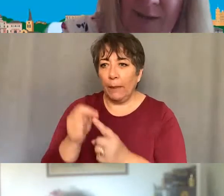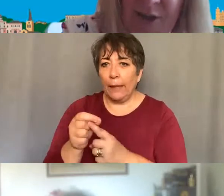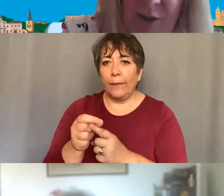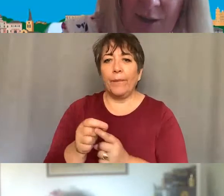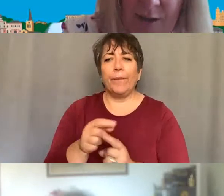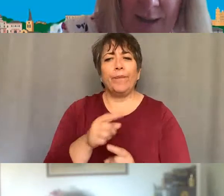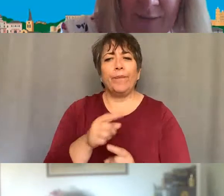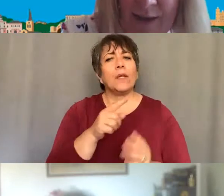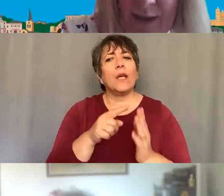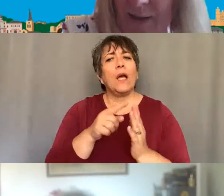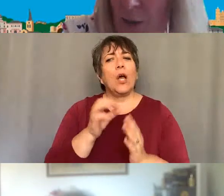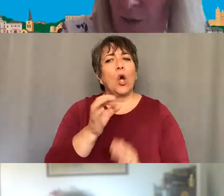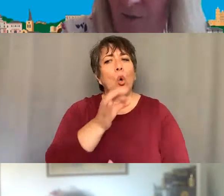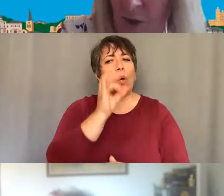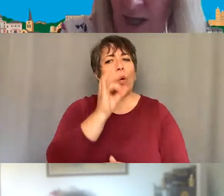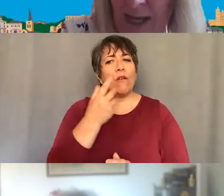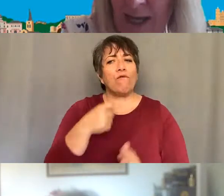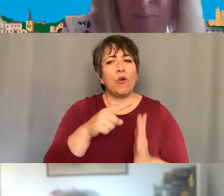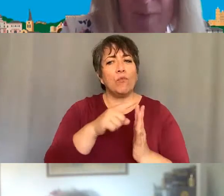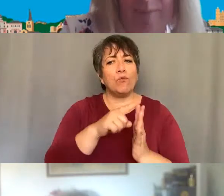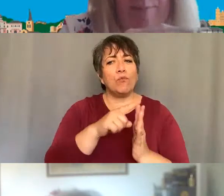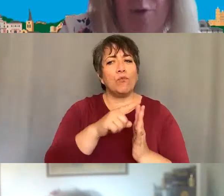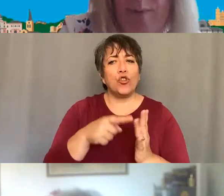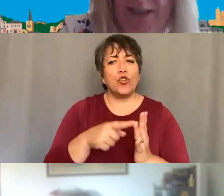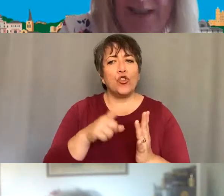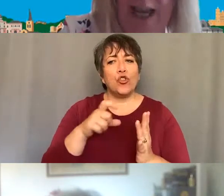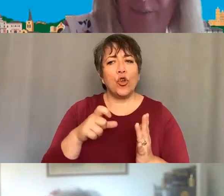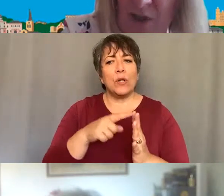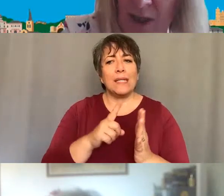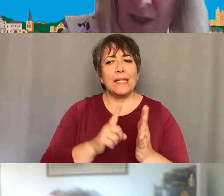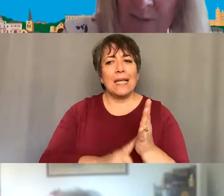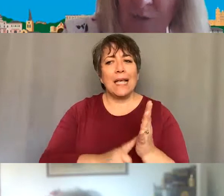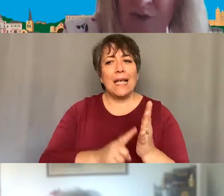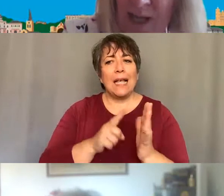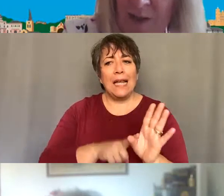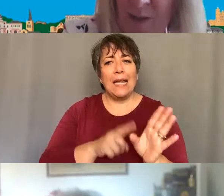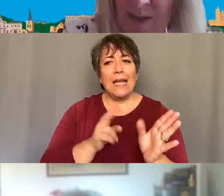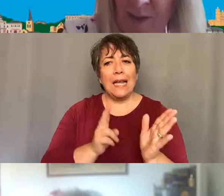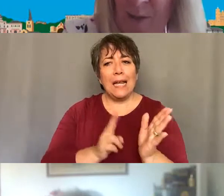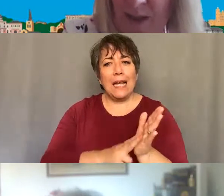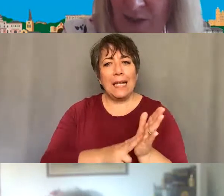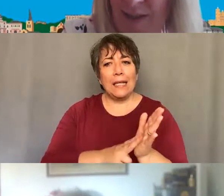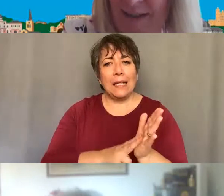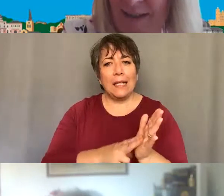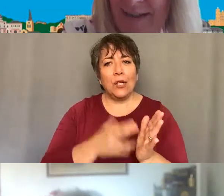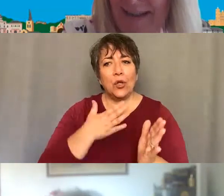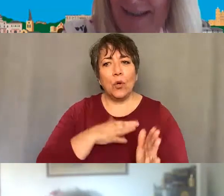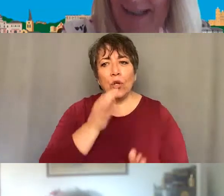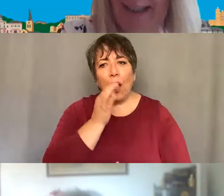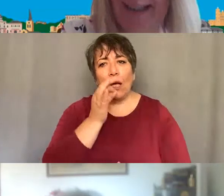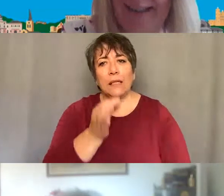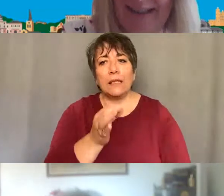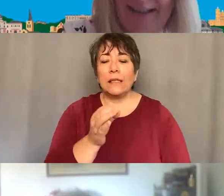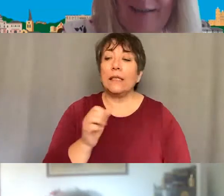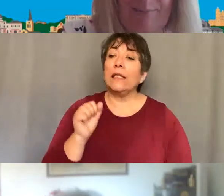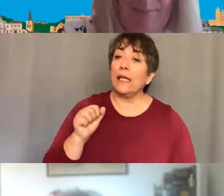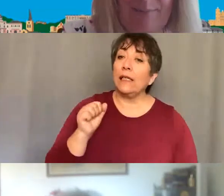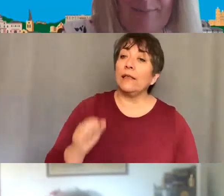Jocelyn, I know you've got your hand up. I'm sorry, I'm doing them in time order. Would you like to ask a question?